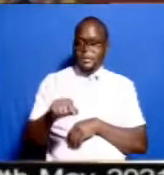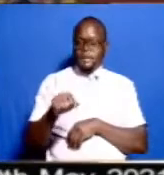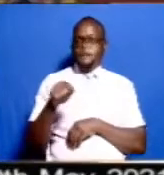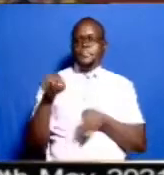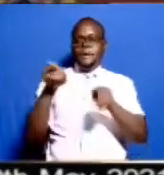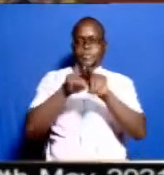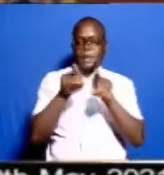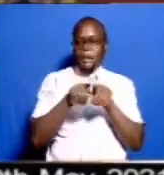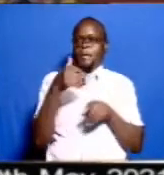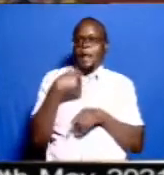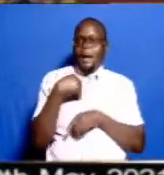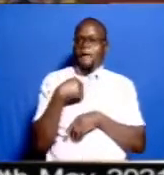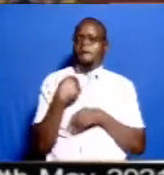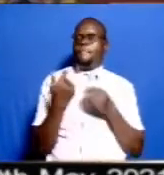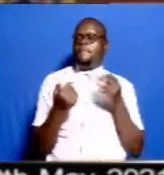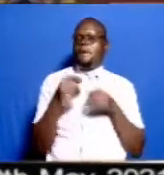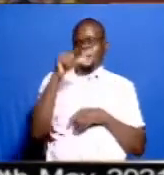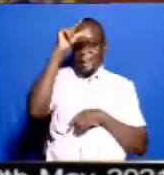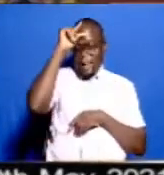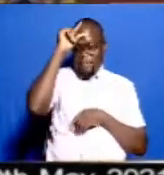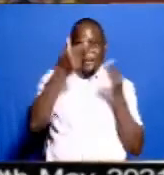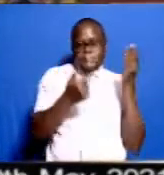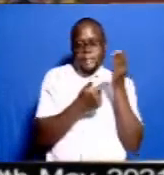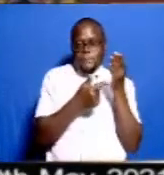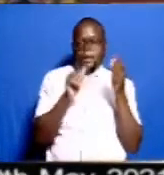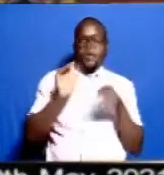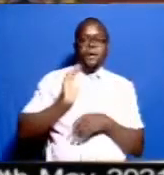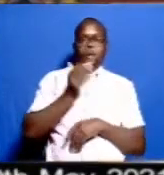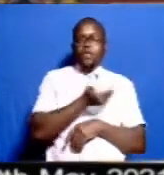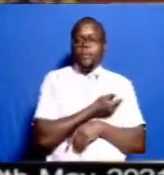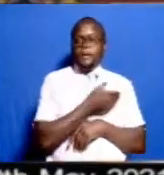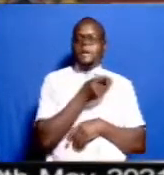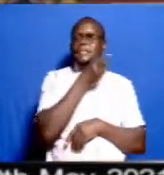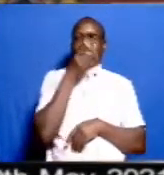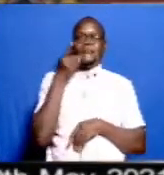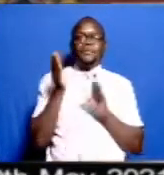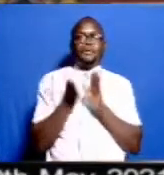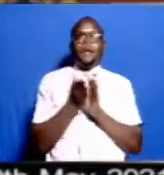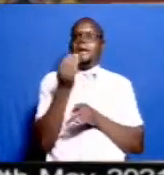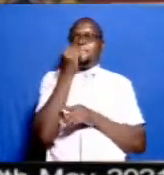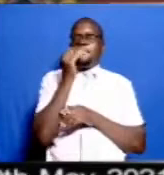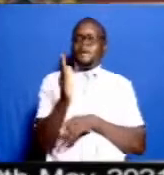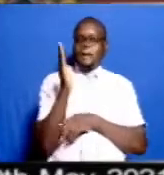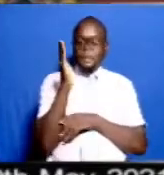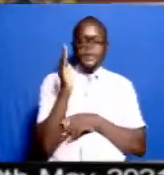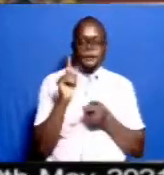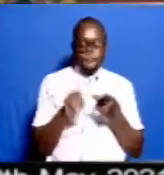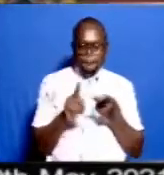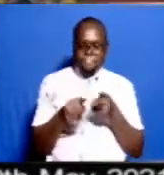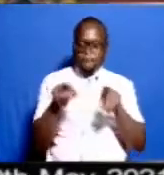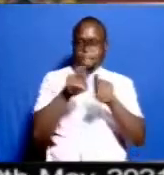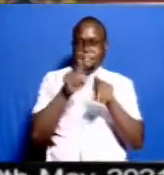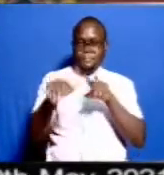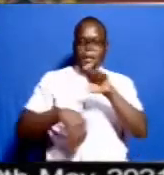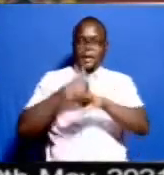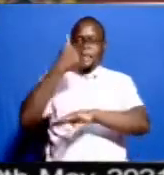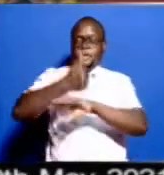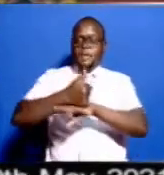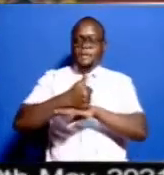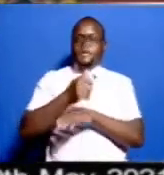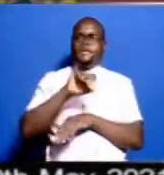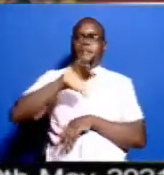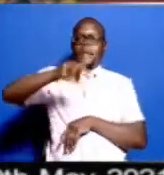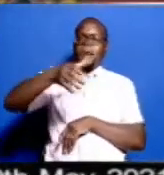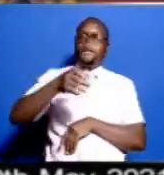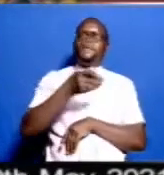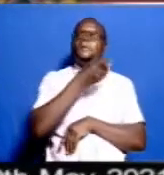the Intergovernmental Technical Committee on Drought and Food Security. There is also established a County Drought